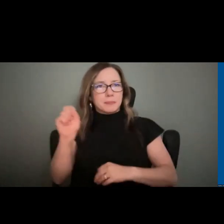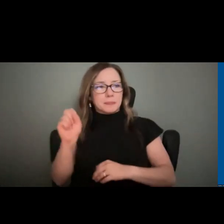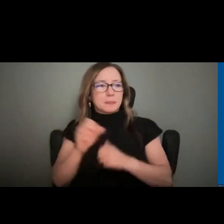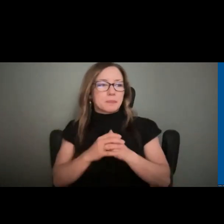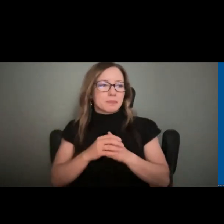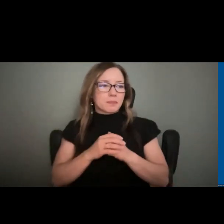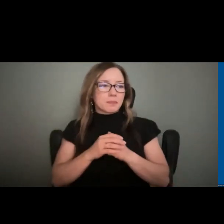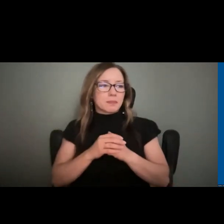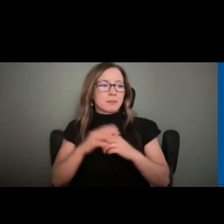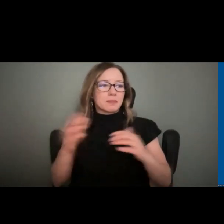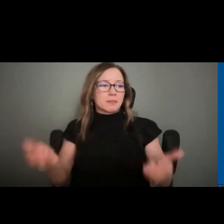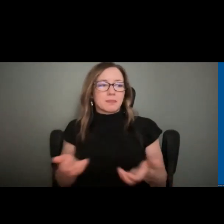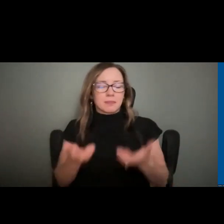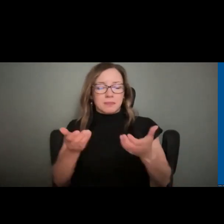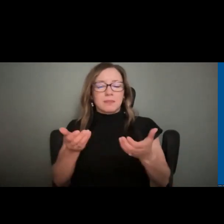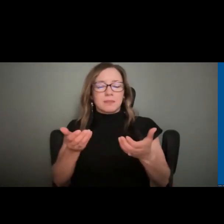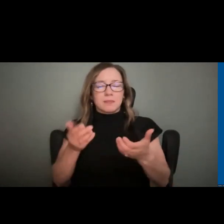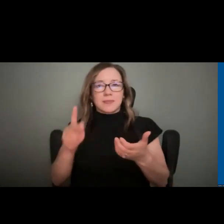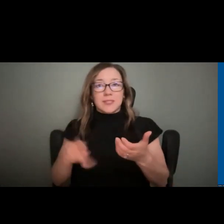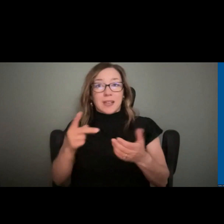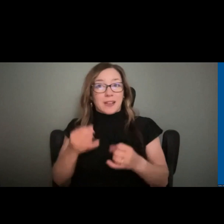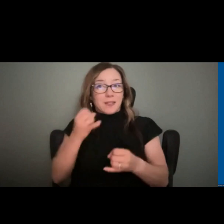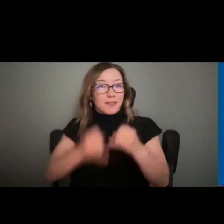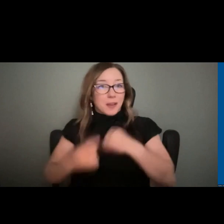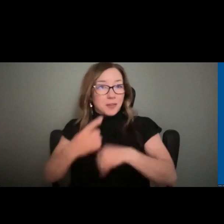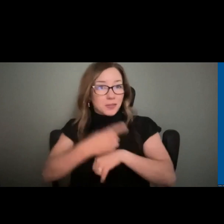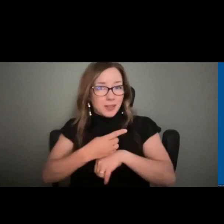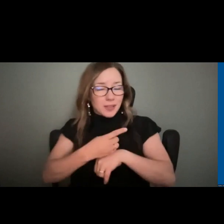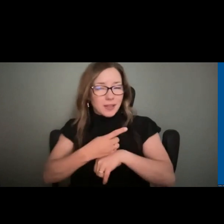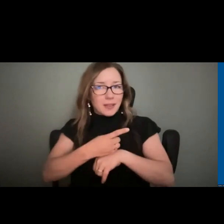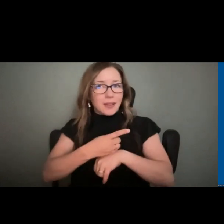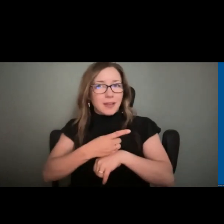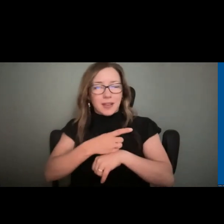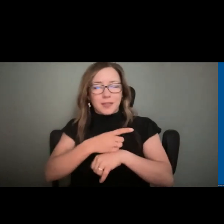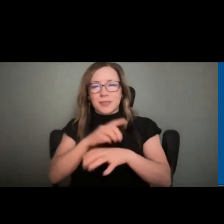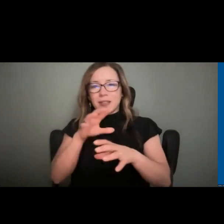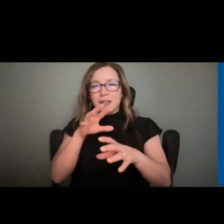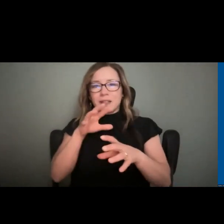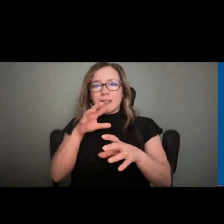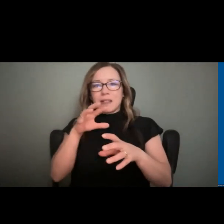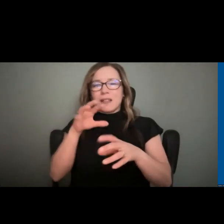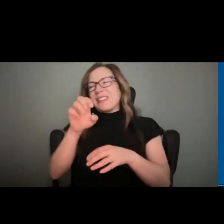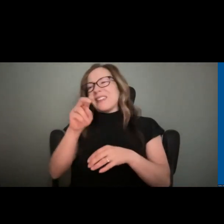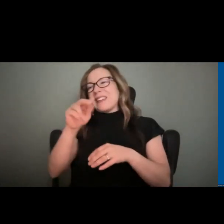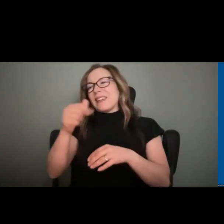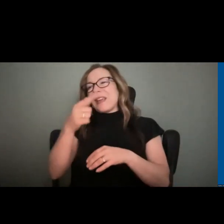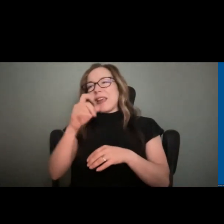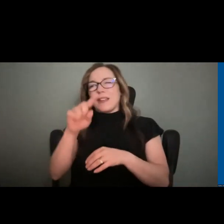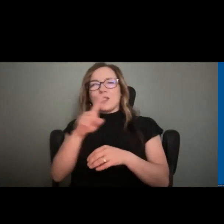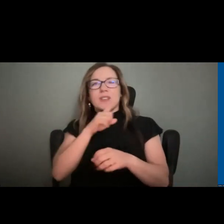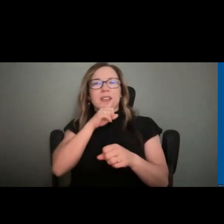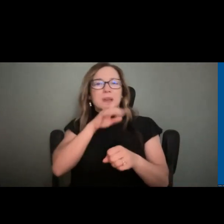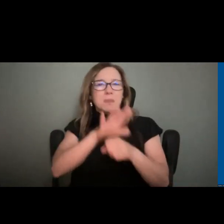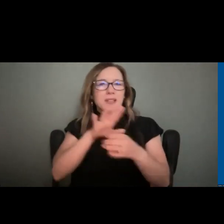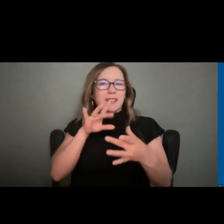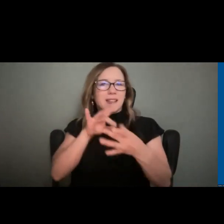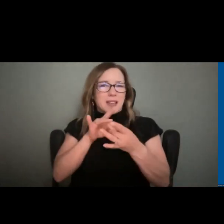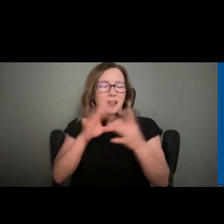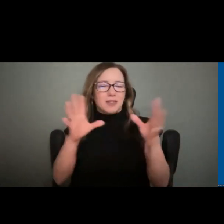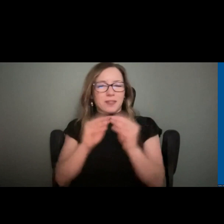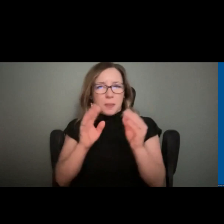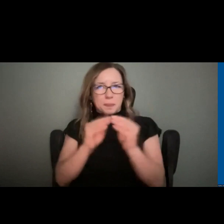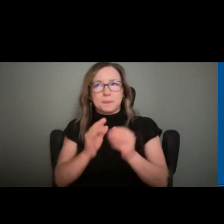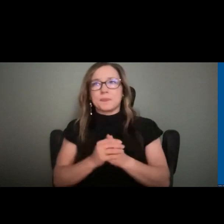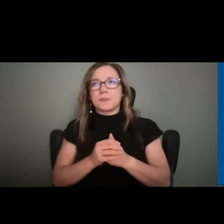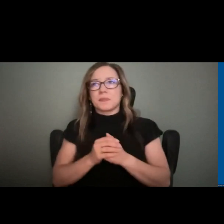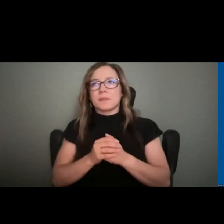I welcome you to the second and final day of the Engaged and Commit to Connect Social Engagement Virtual Summit.